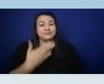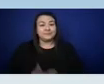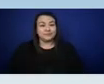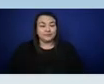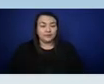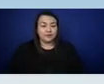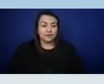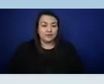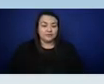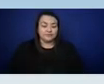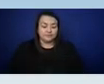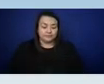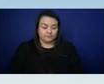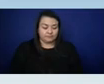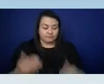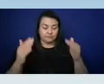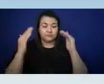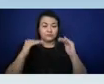COVID hotline